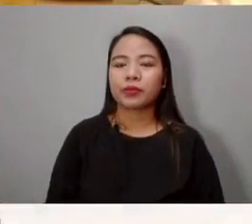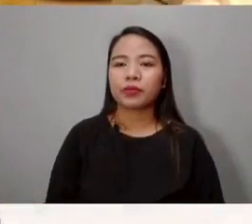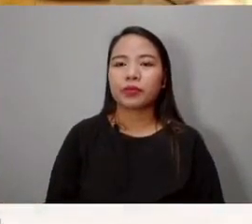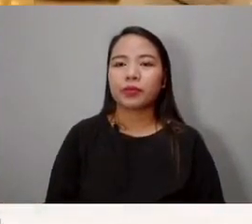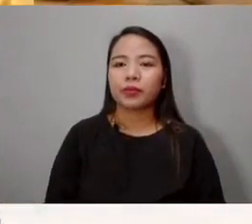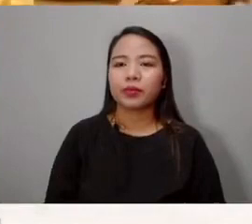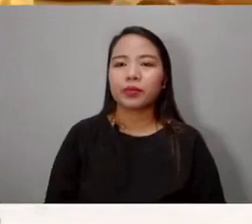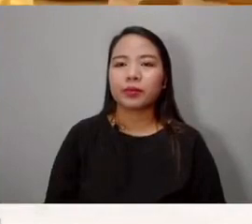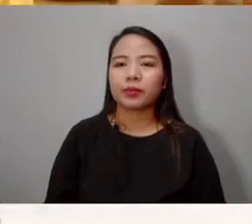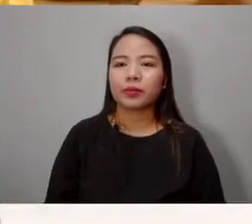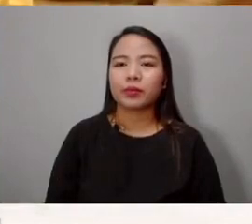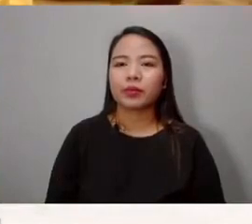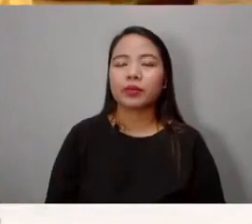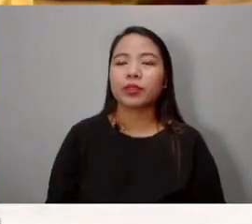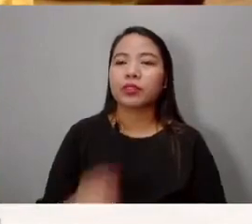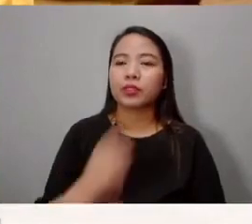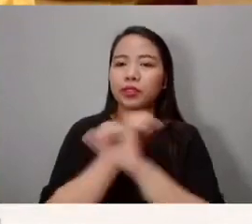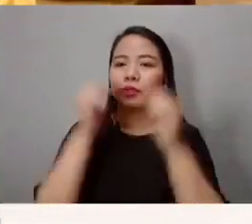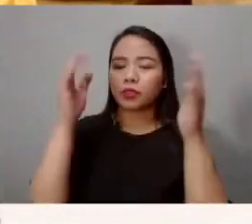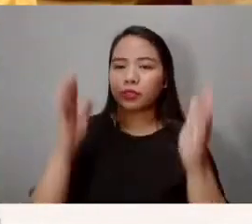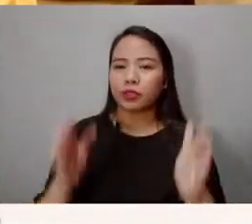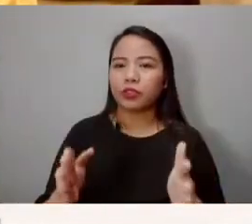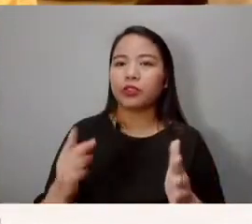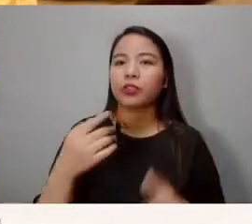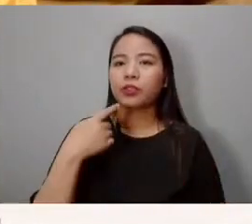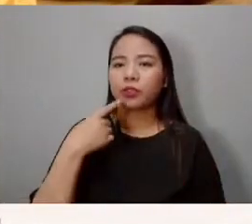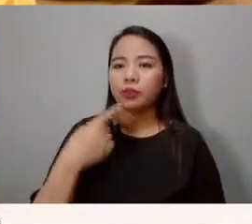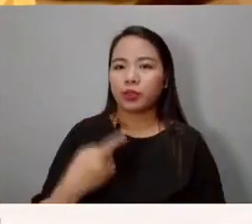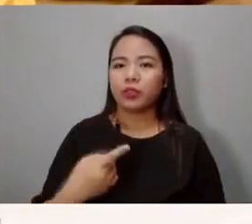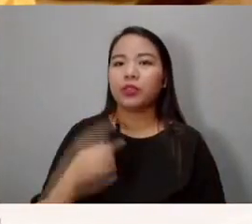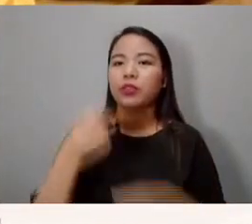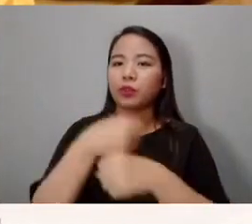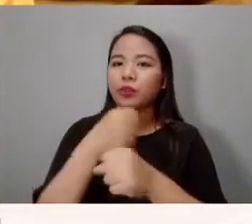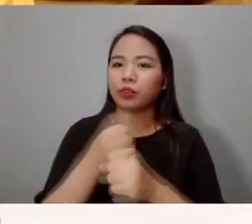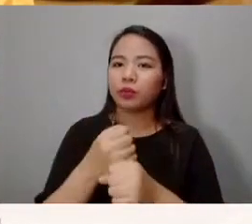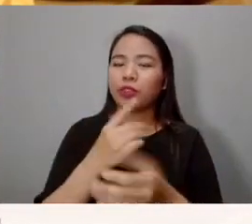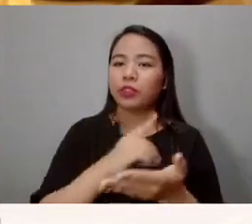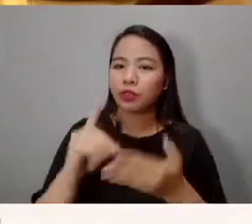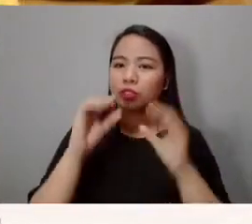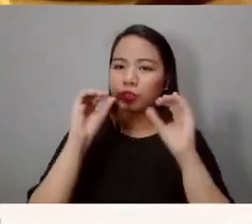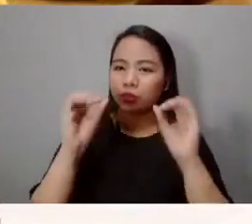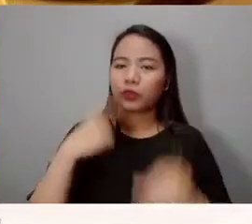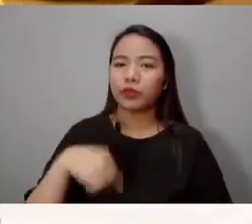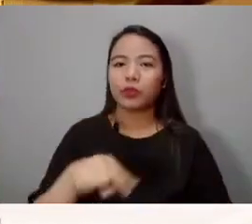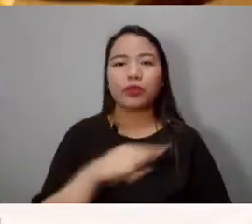At the Savior's command and formed by divine teaching, we dare to say,